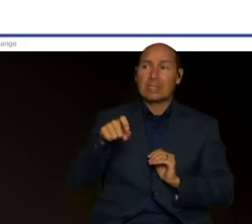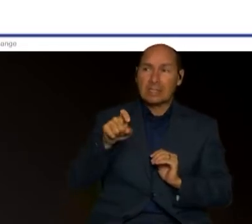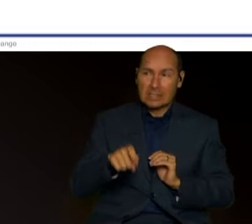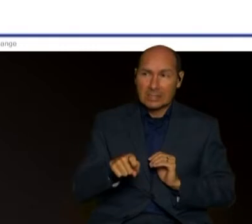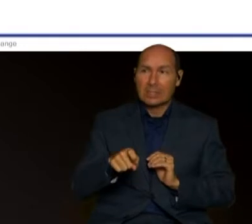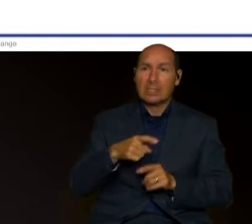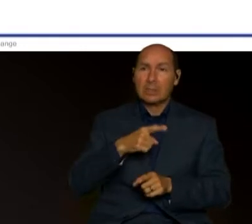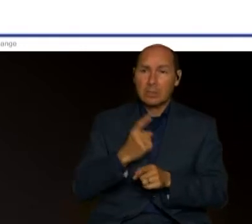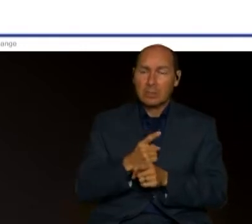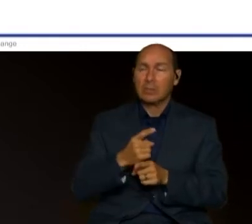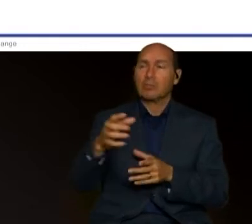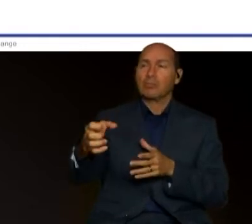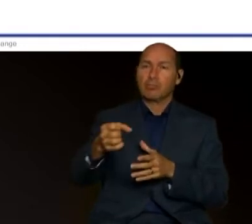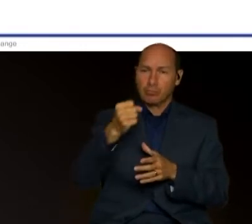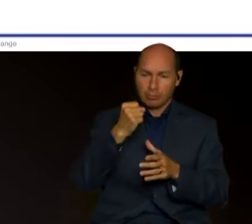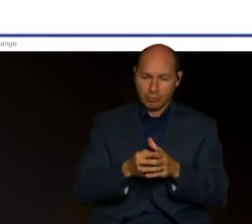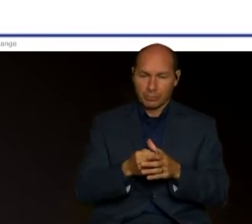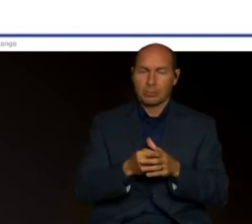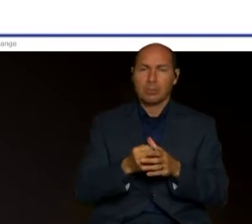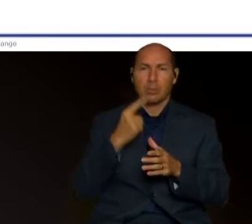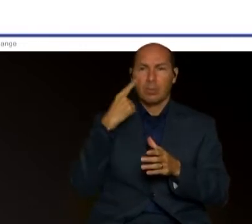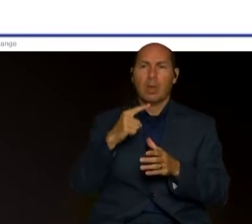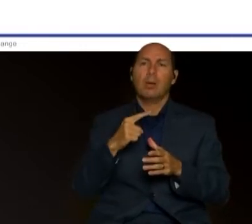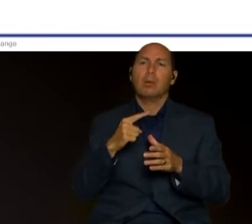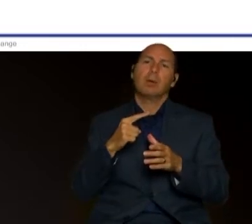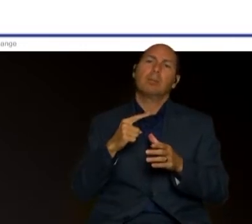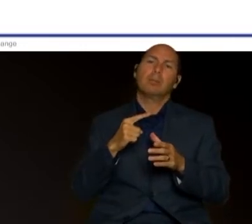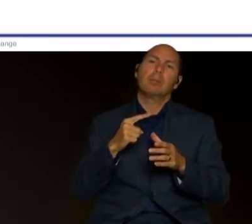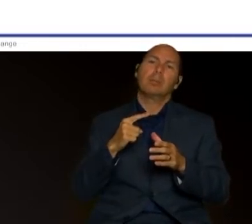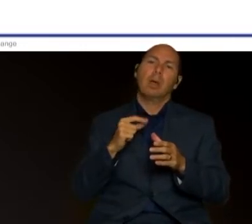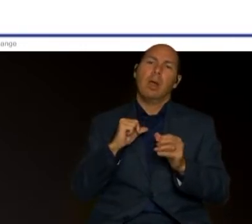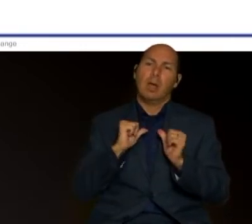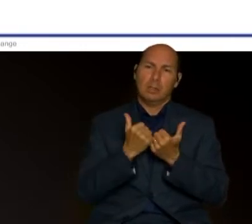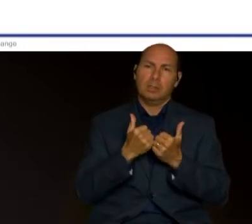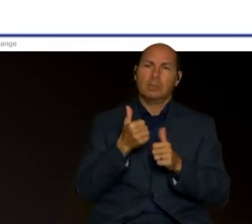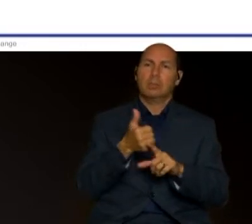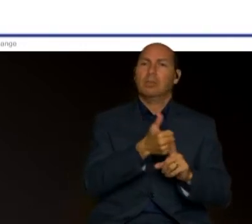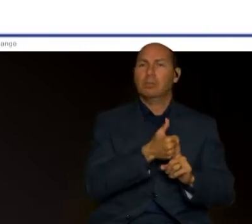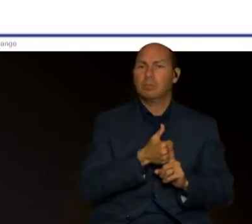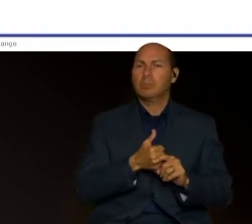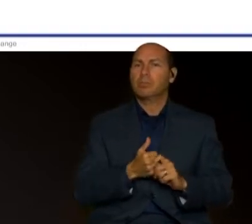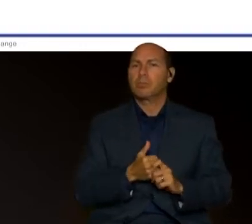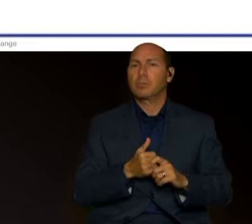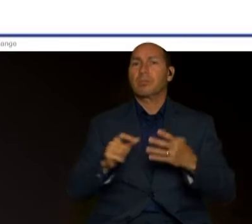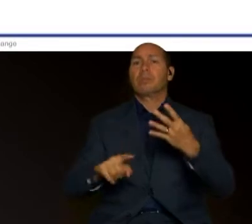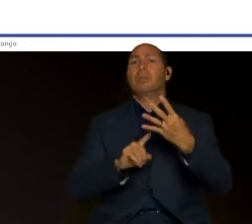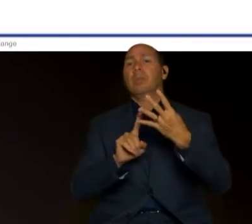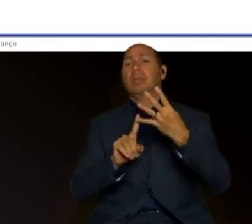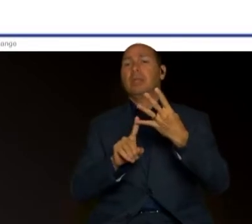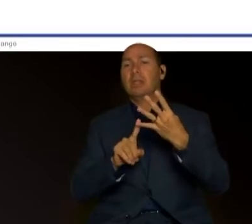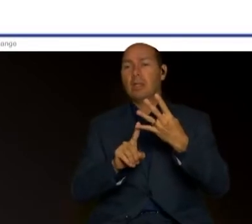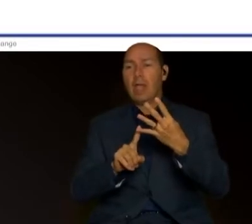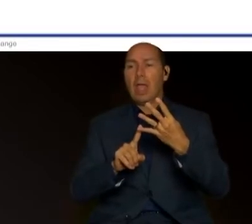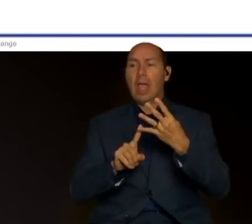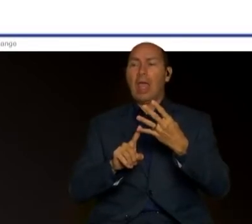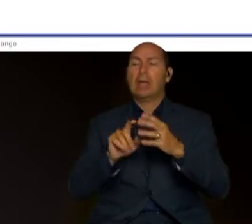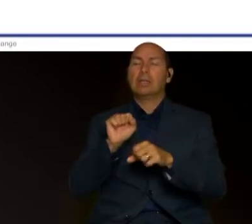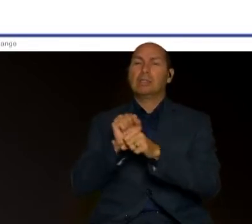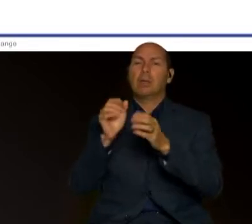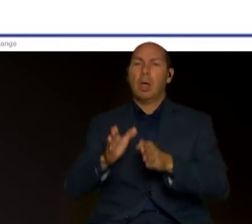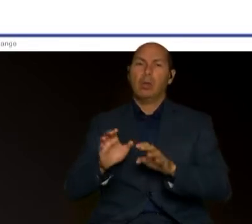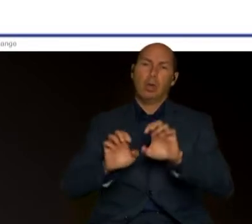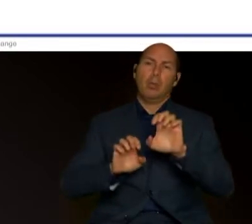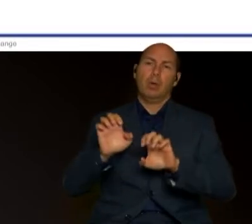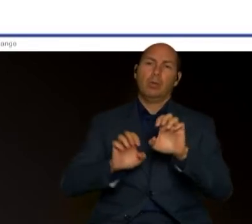that we need for each agency. And the last part, the evaluation of employees. They have the proper structure